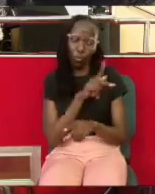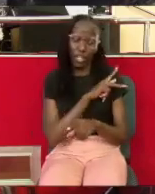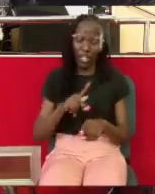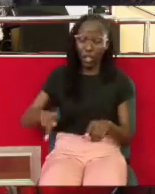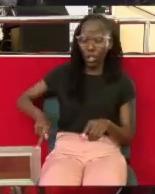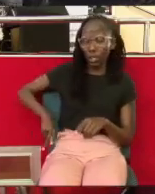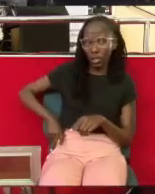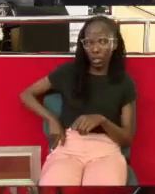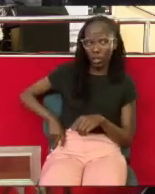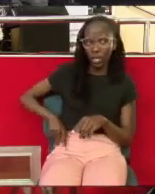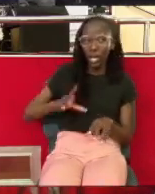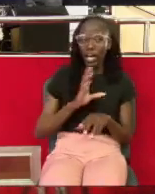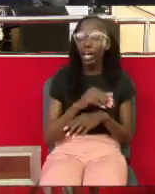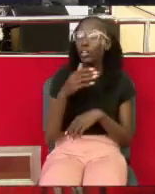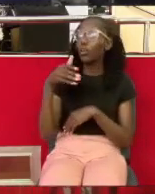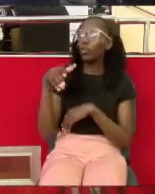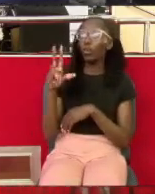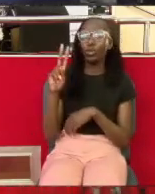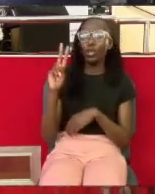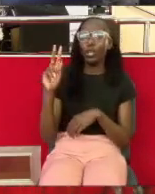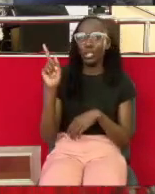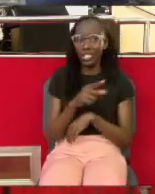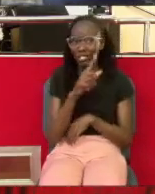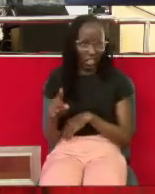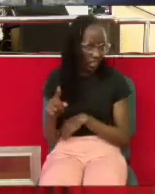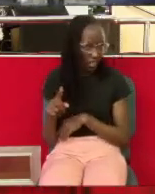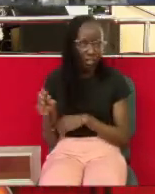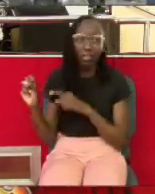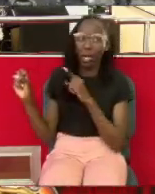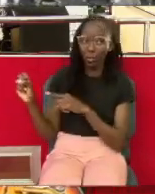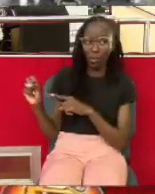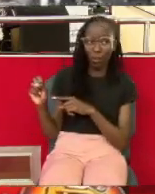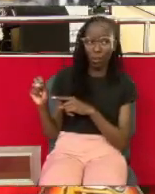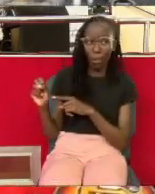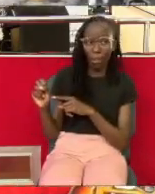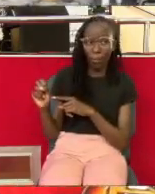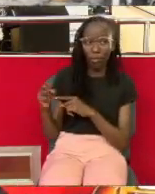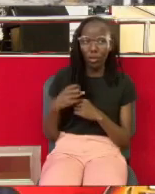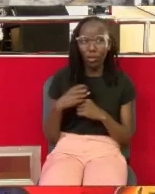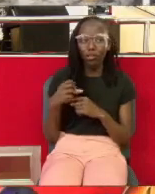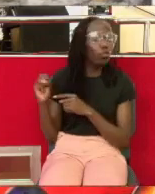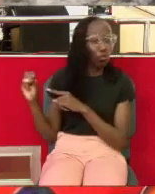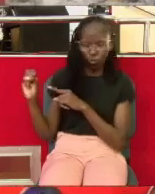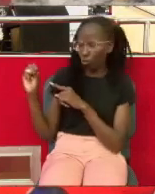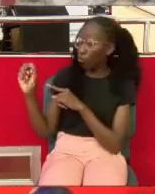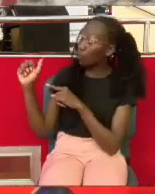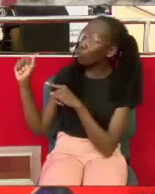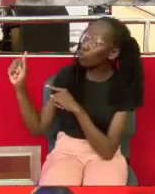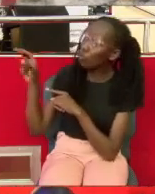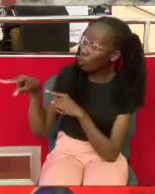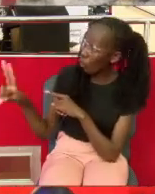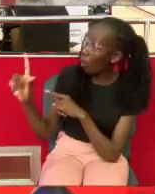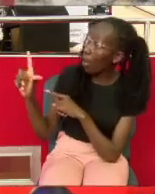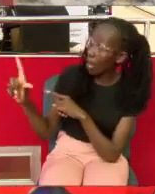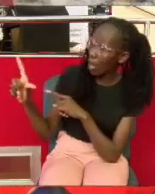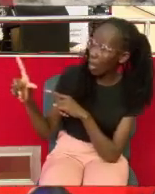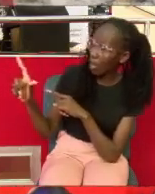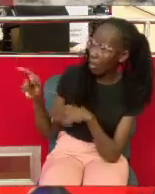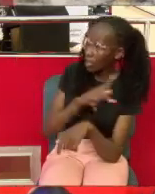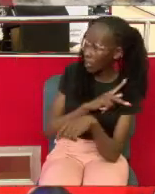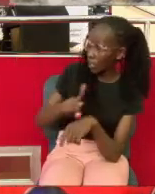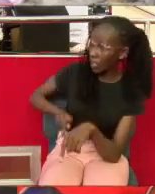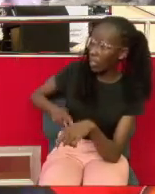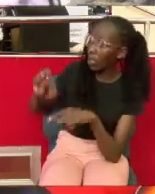And God had rejected him. And therefore Saul comes back to Samuel. And he's pleading with